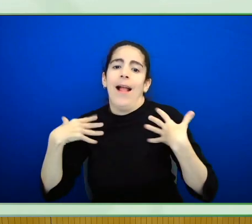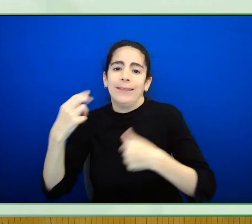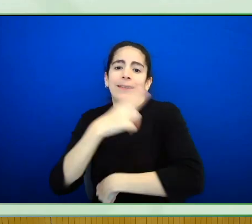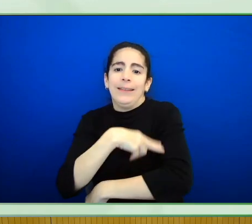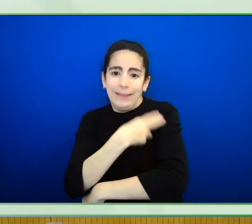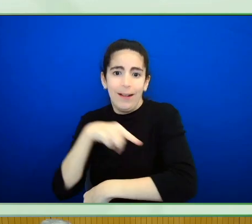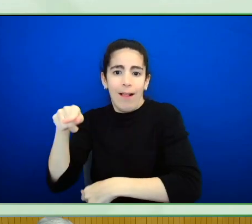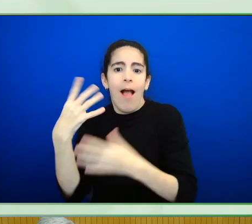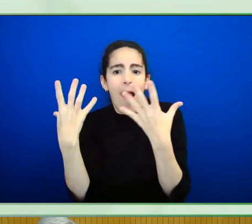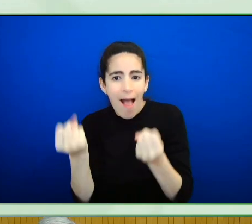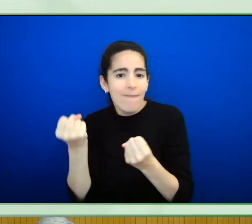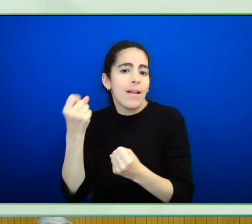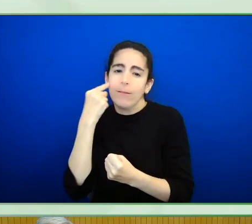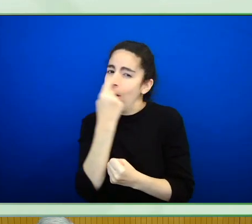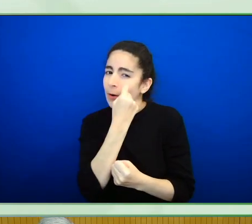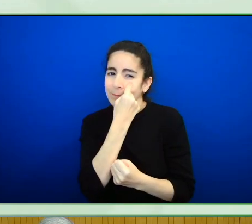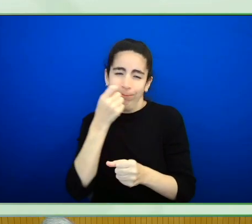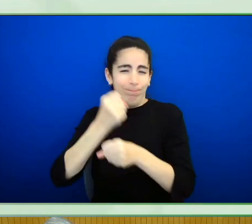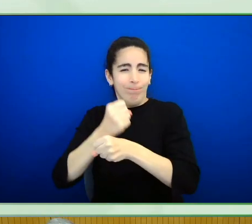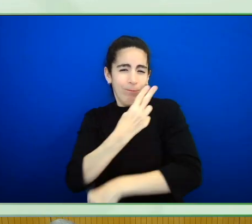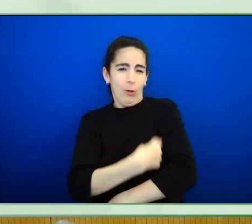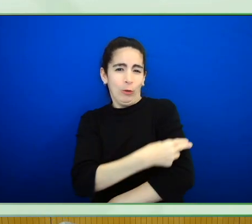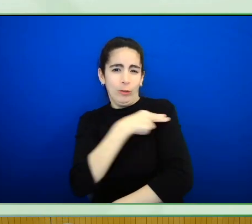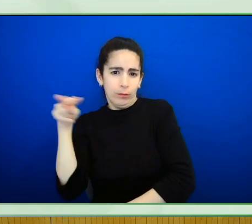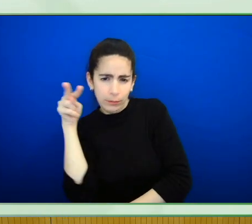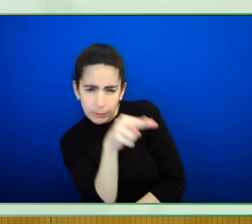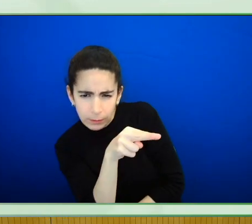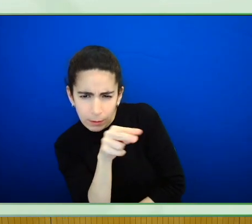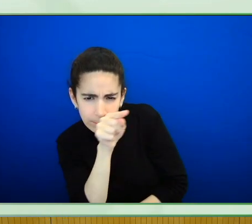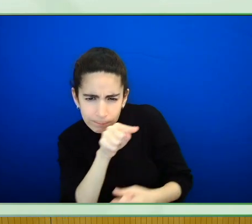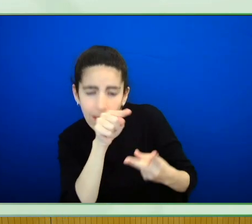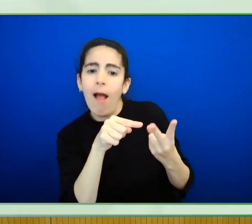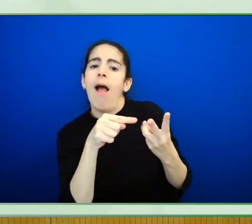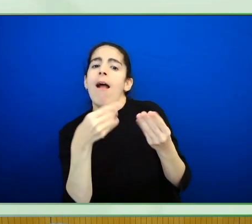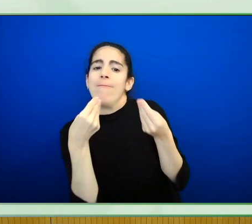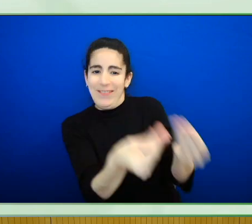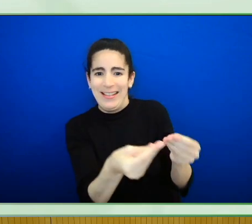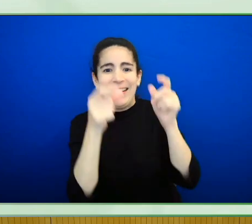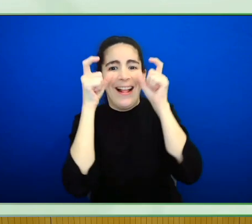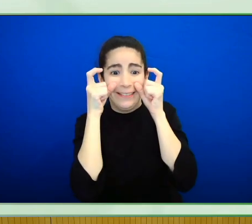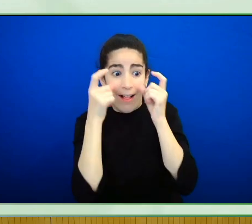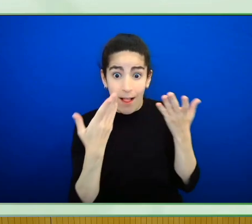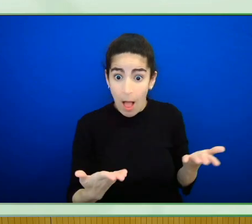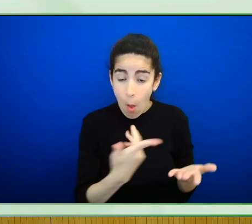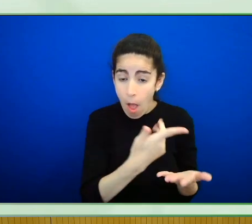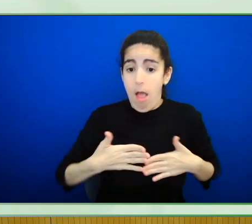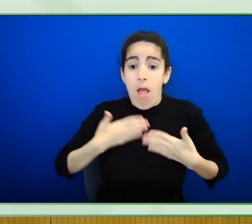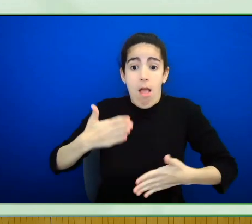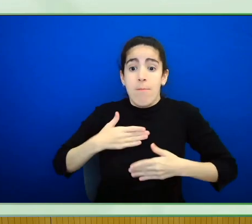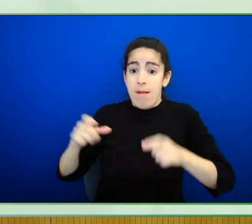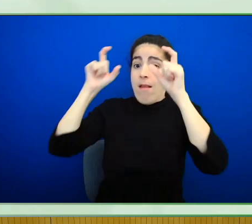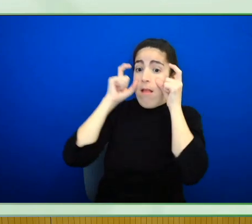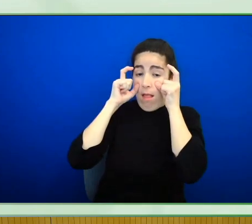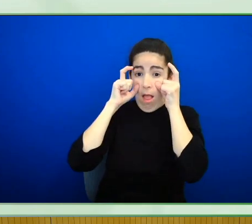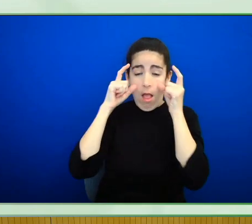the glasses. Now he is very happy. Without any headache, he can see the people, the thing